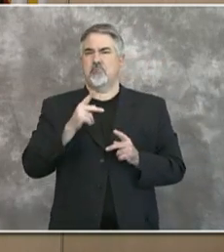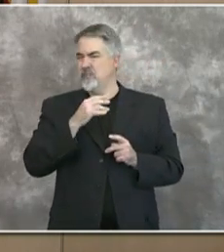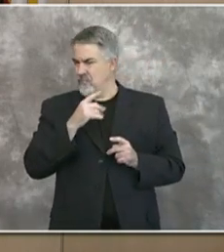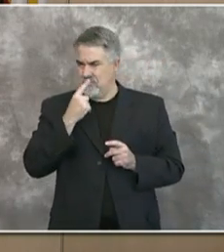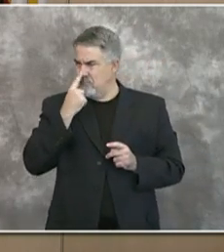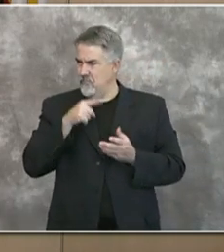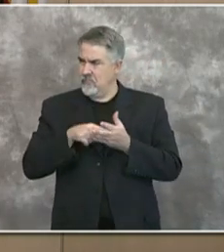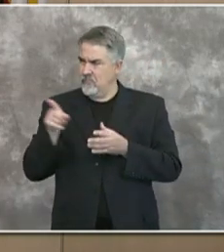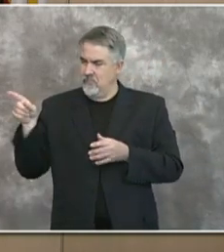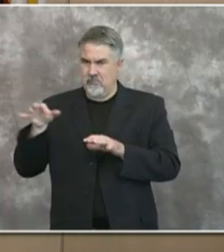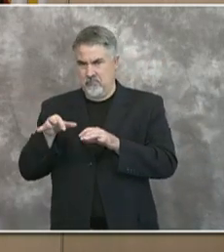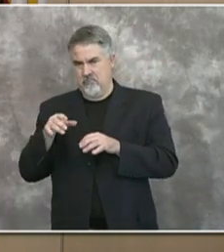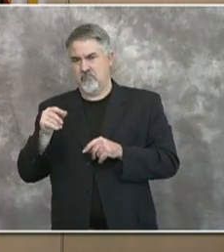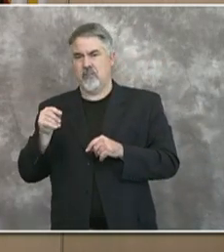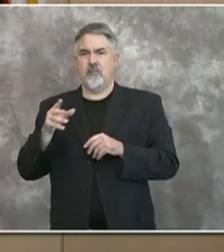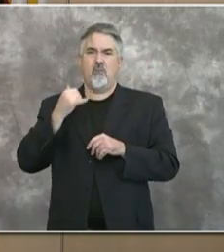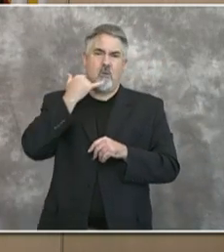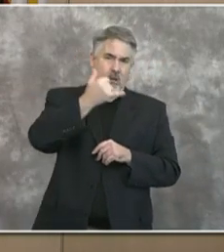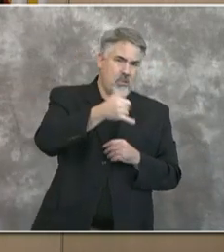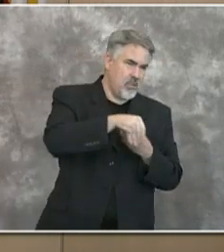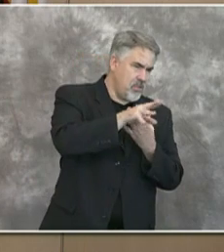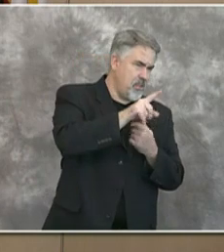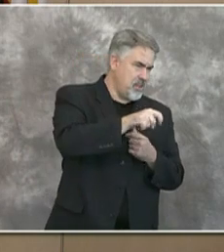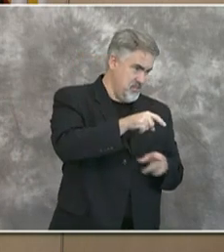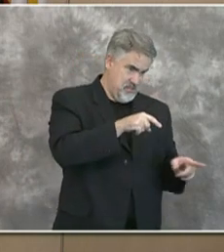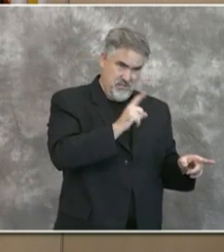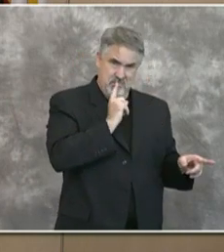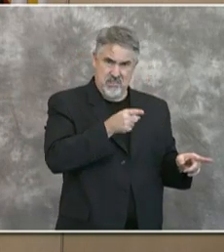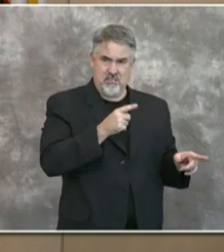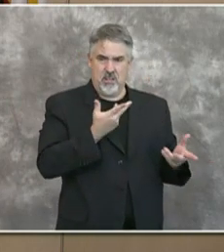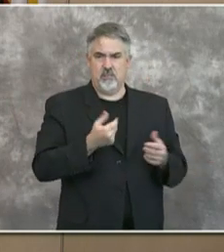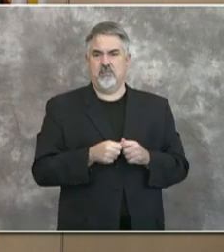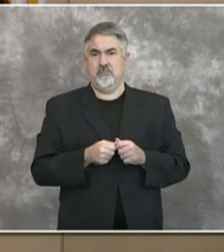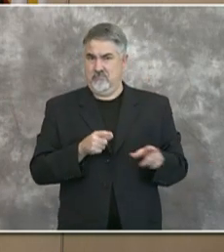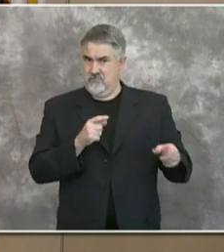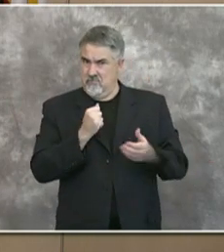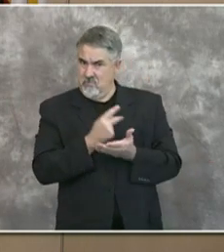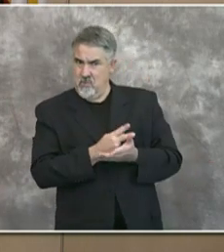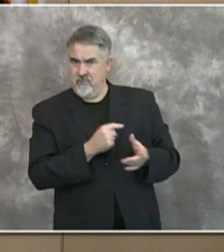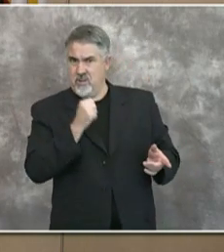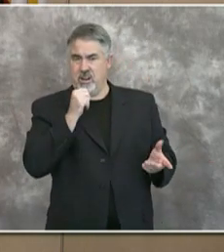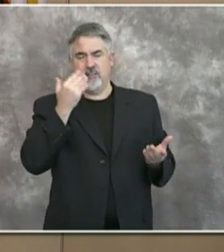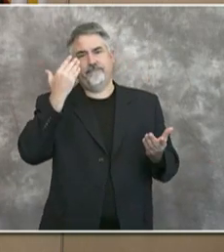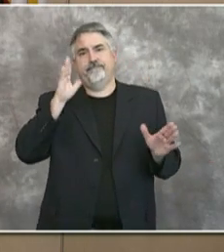out where these sites are and if they have been approved by the county. Perfect, thank you.